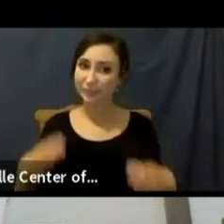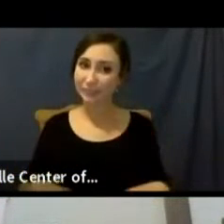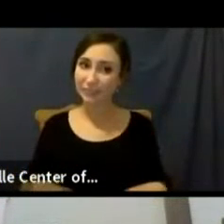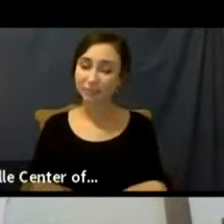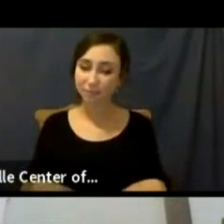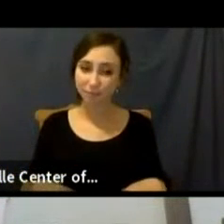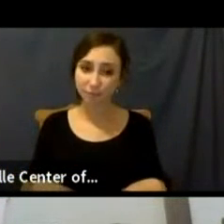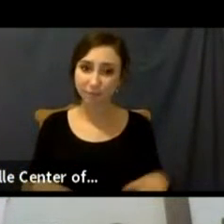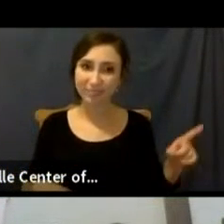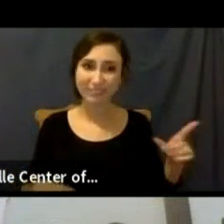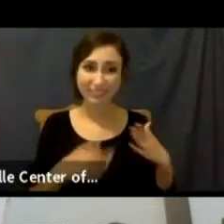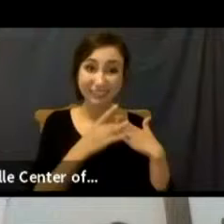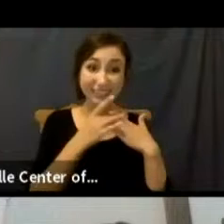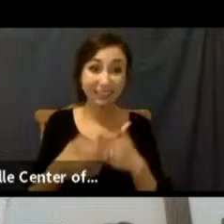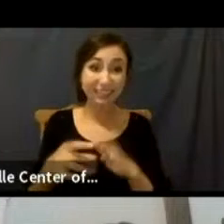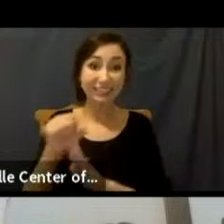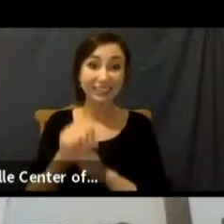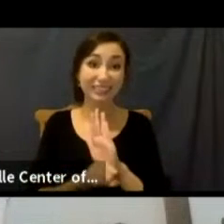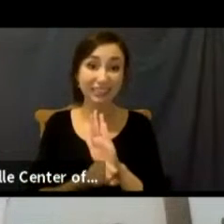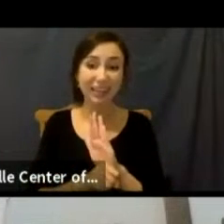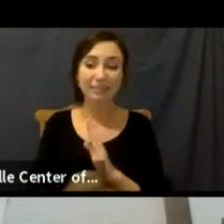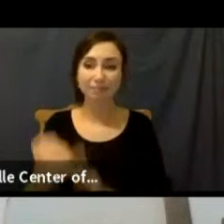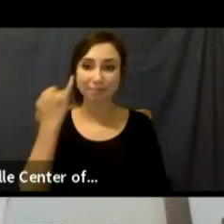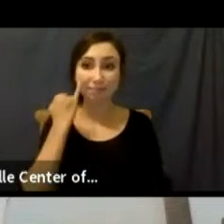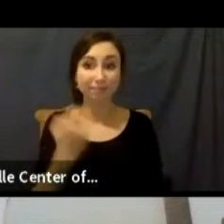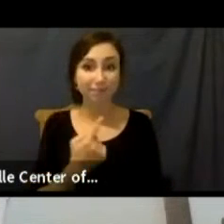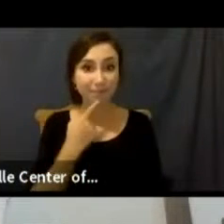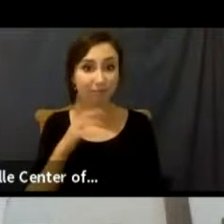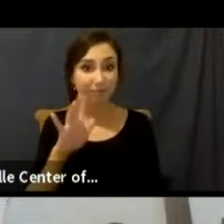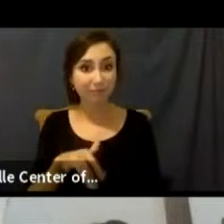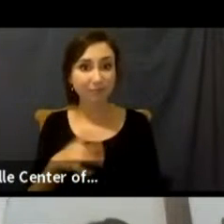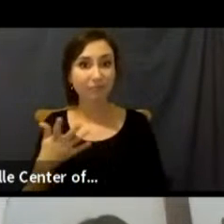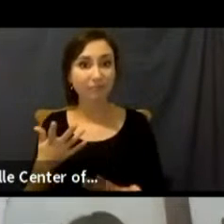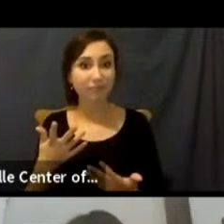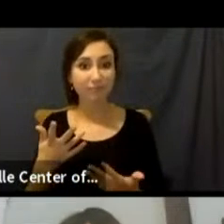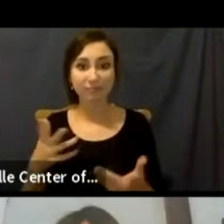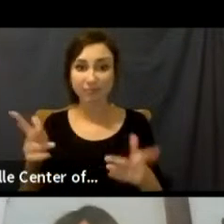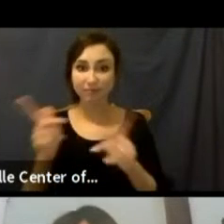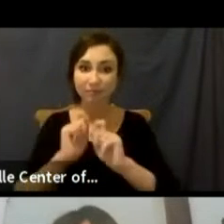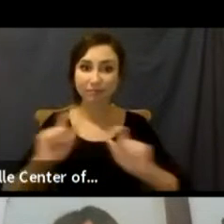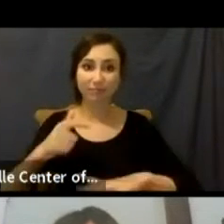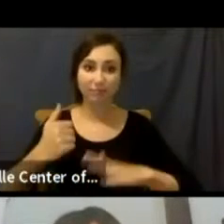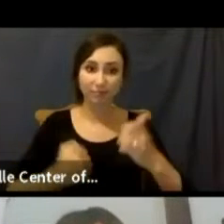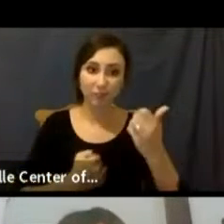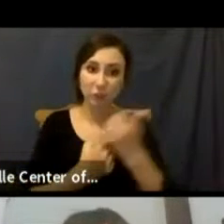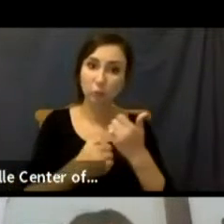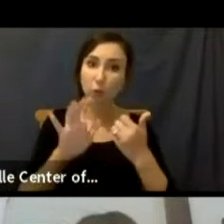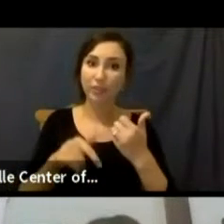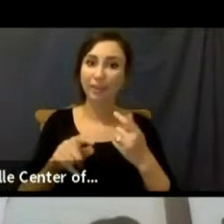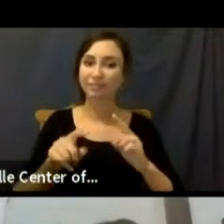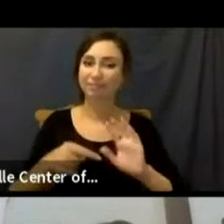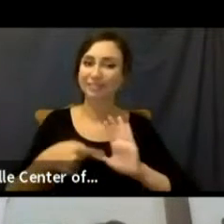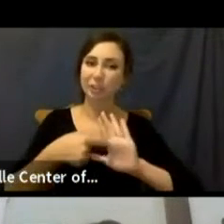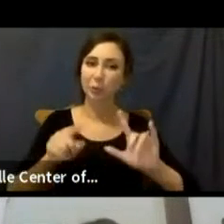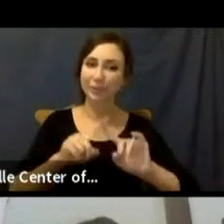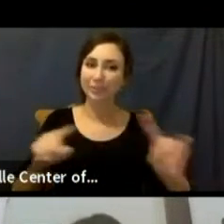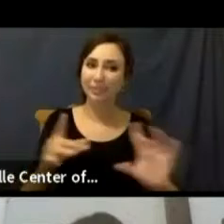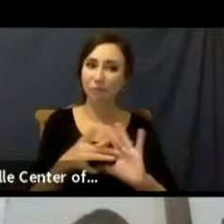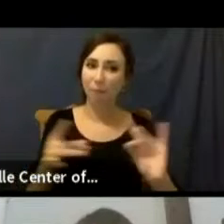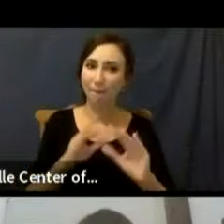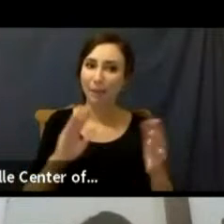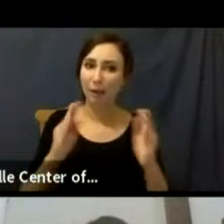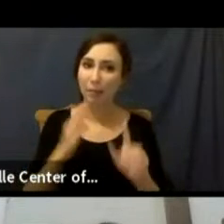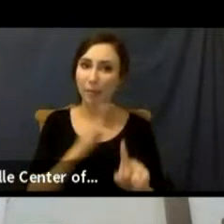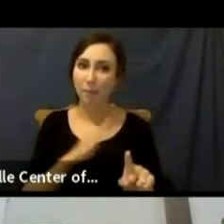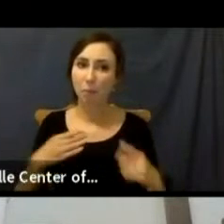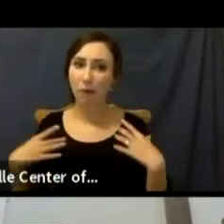He's the leader of our state. And if he says that and puts that out and supports it, that just sends a different message than the Board